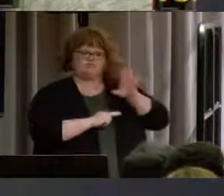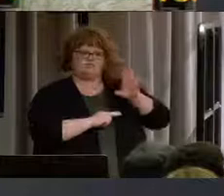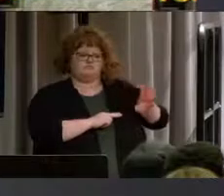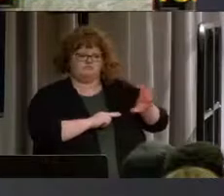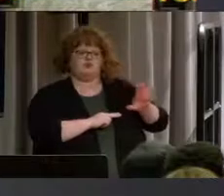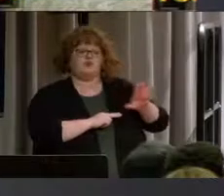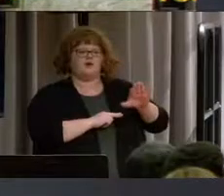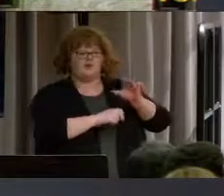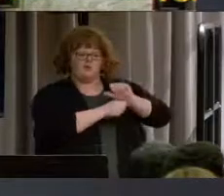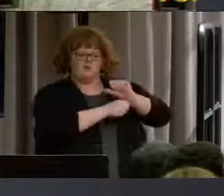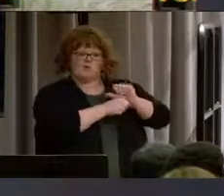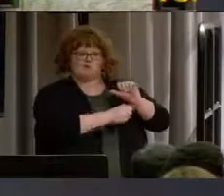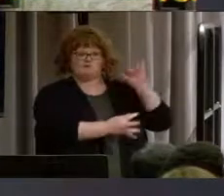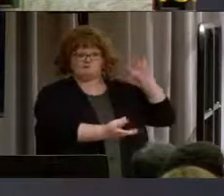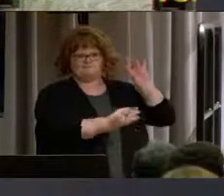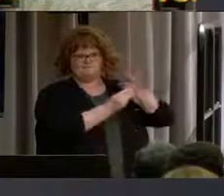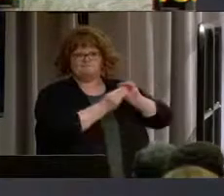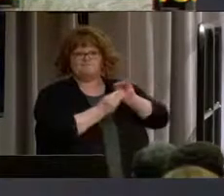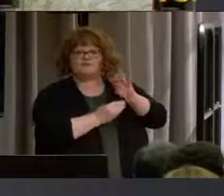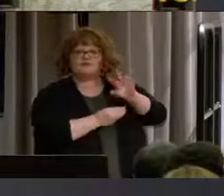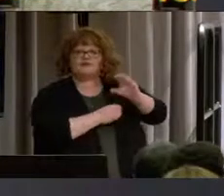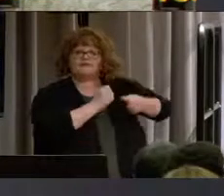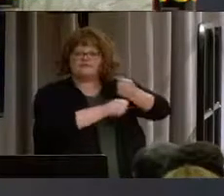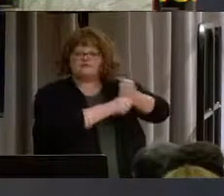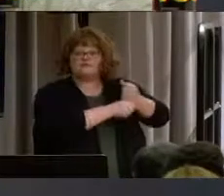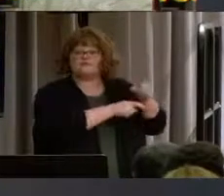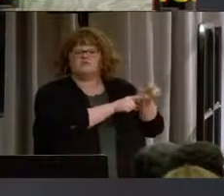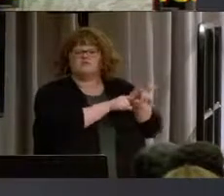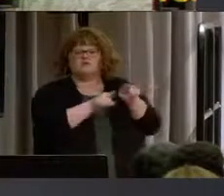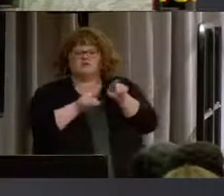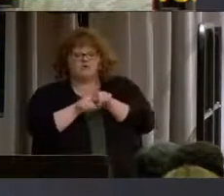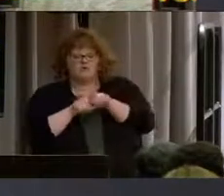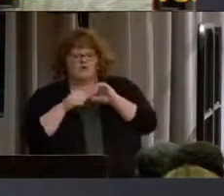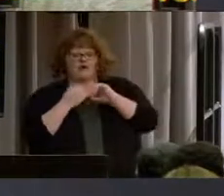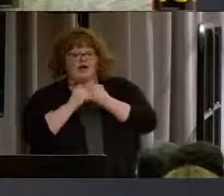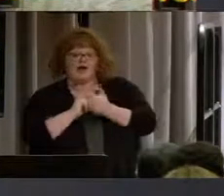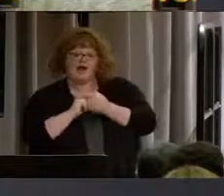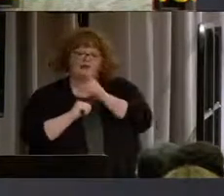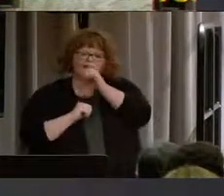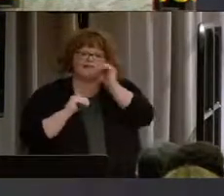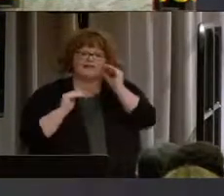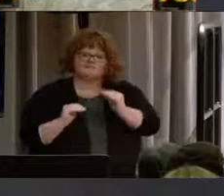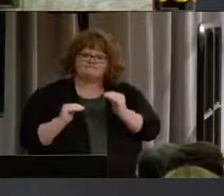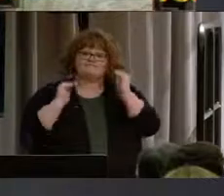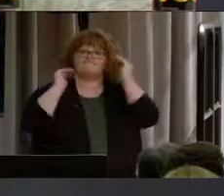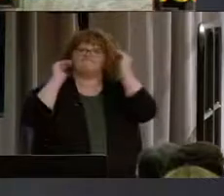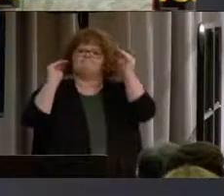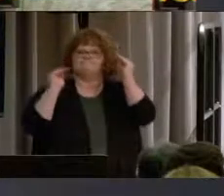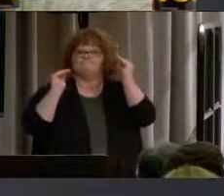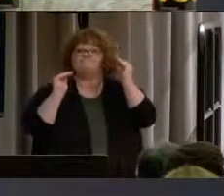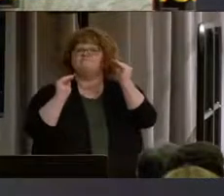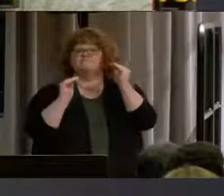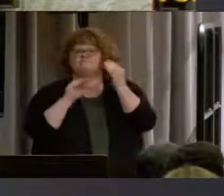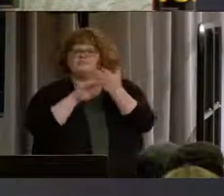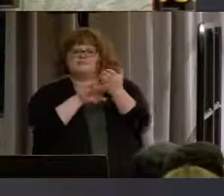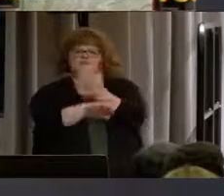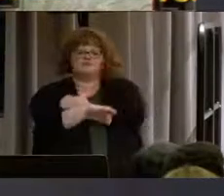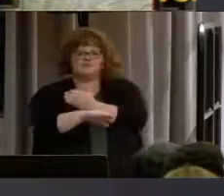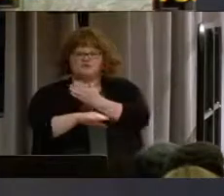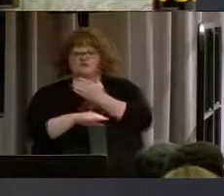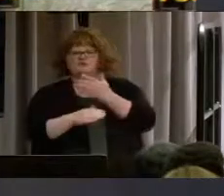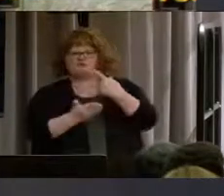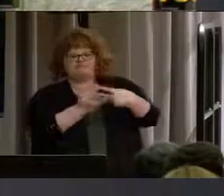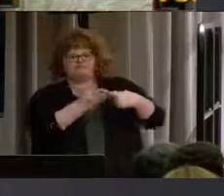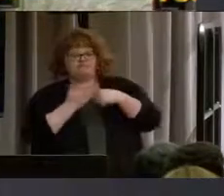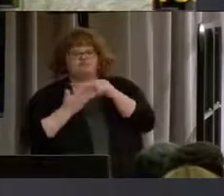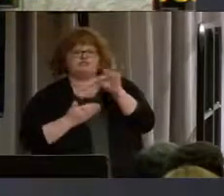some 45 years, and then what might we do that could elevate and lift the conversation if the university became a part of